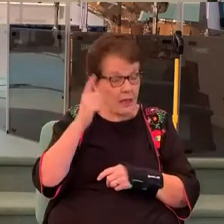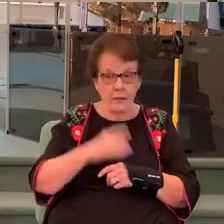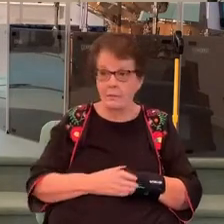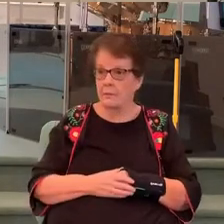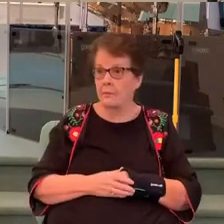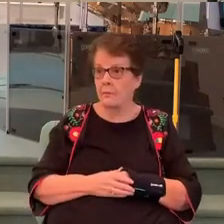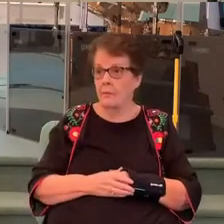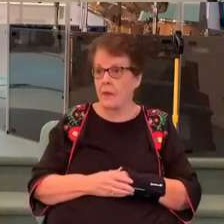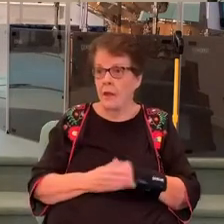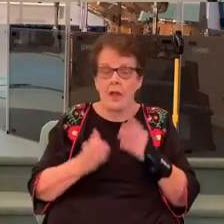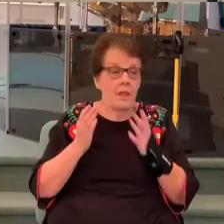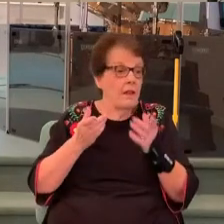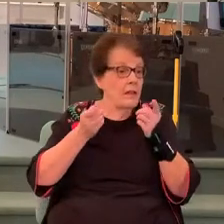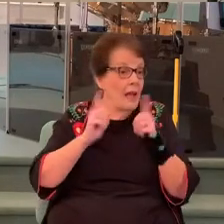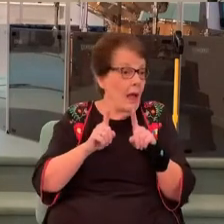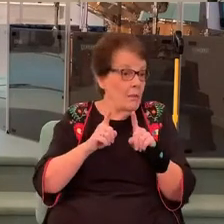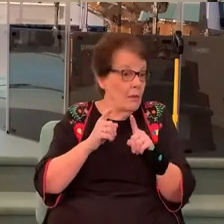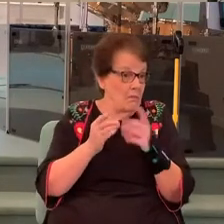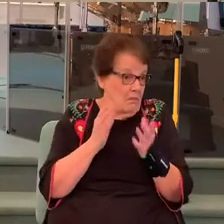not like.